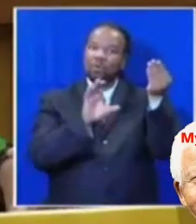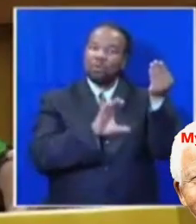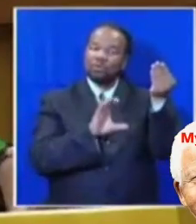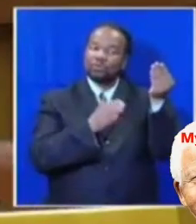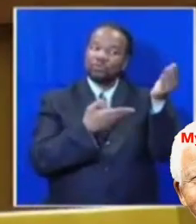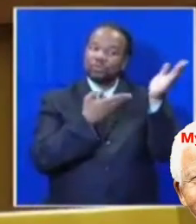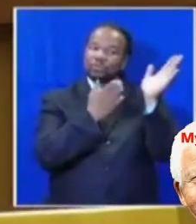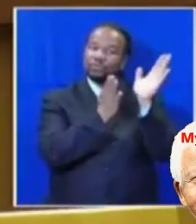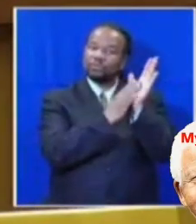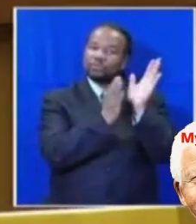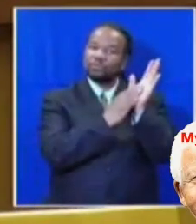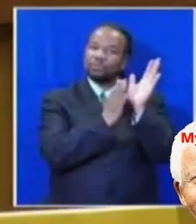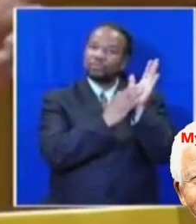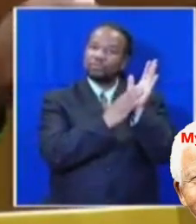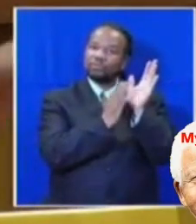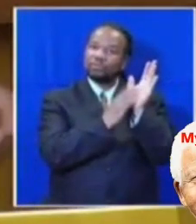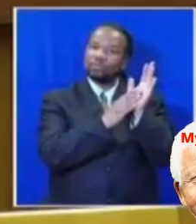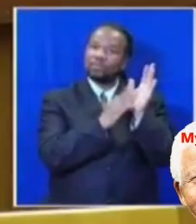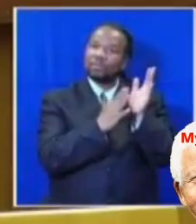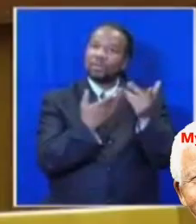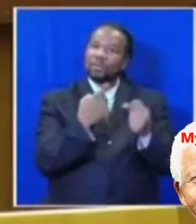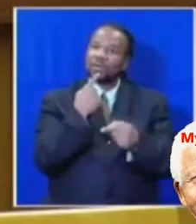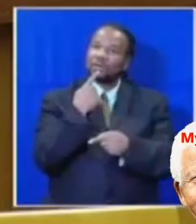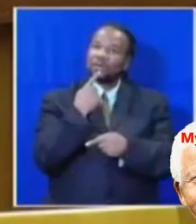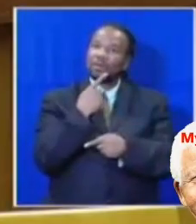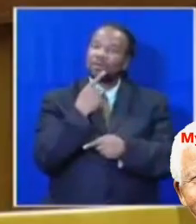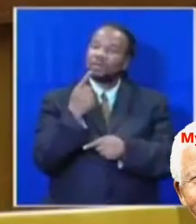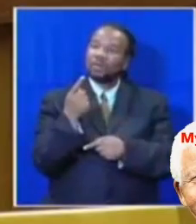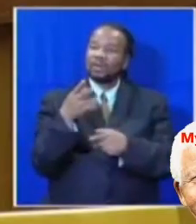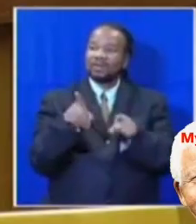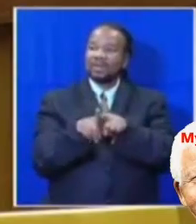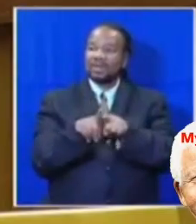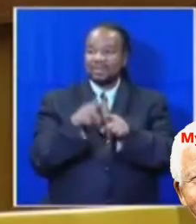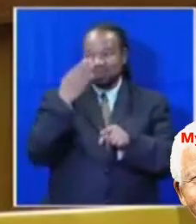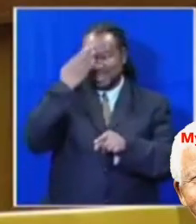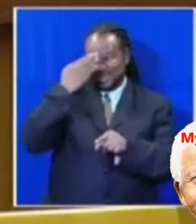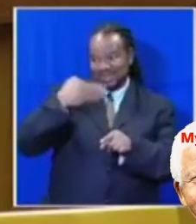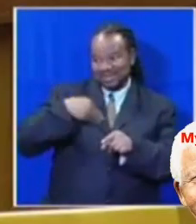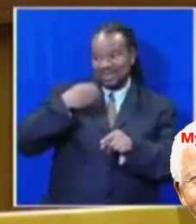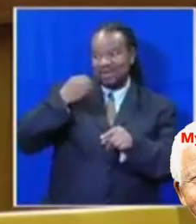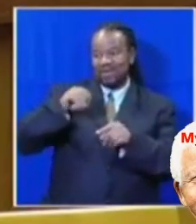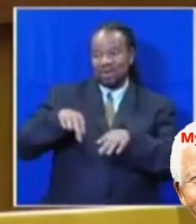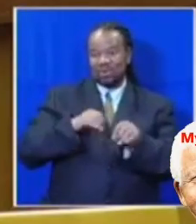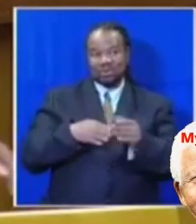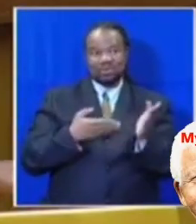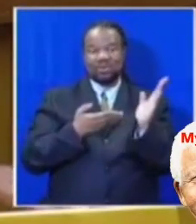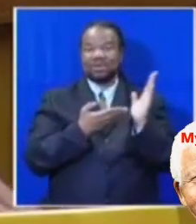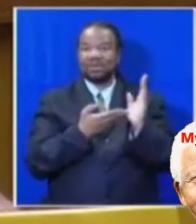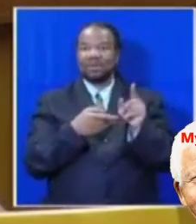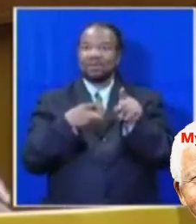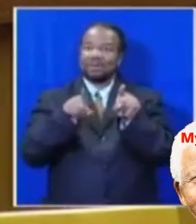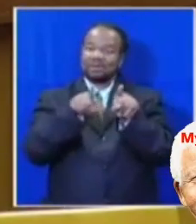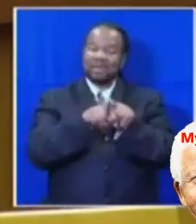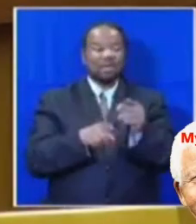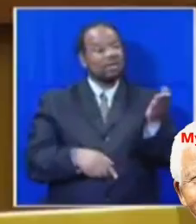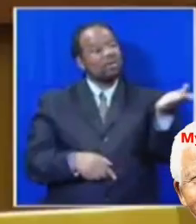members are busy talking, you see they're sick of the constitution. This very constitution that